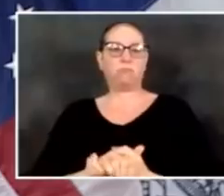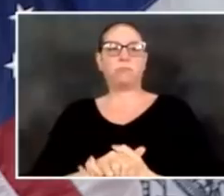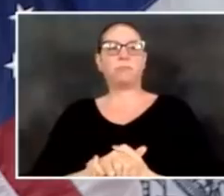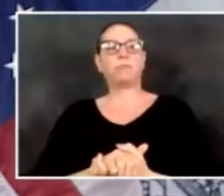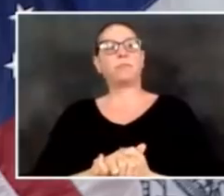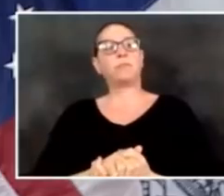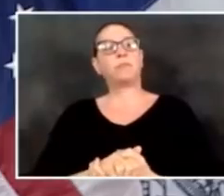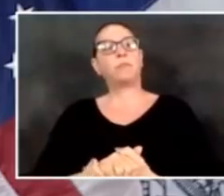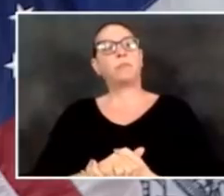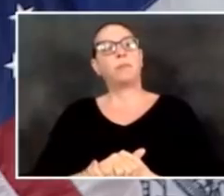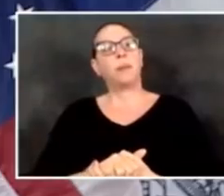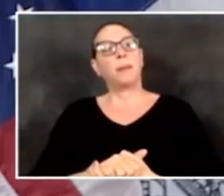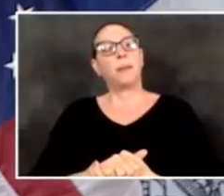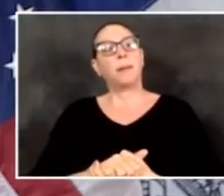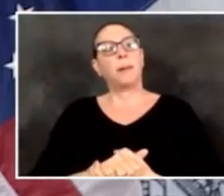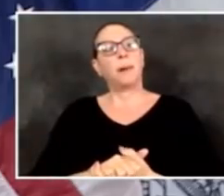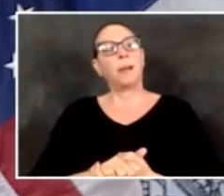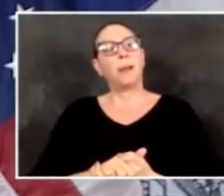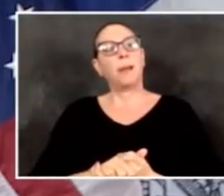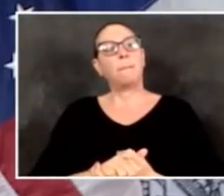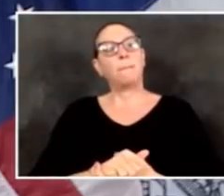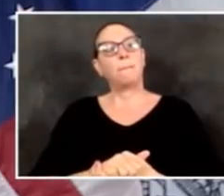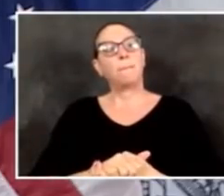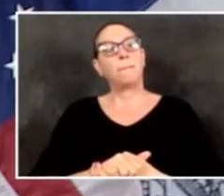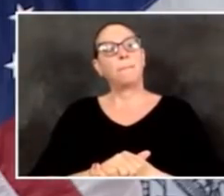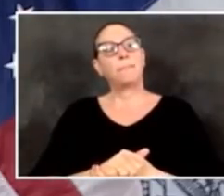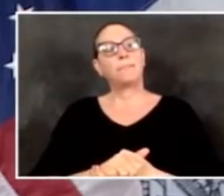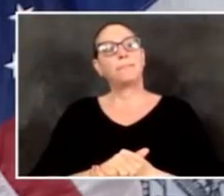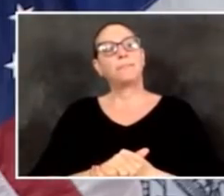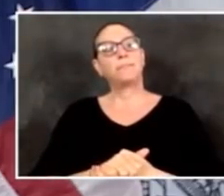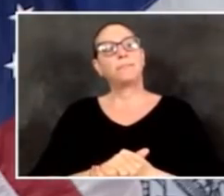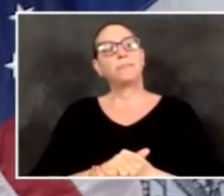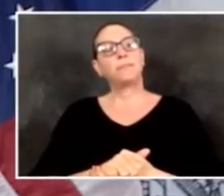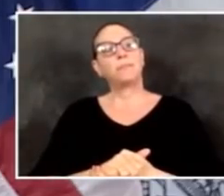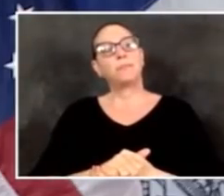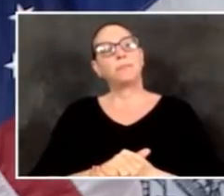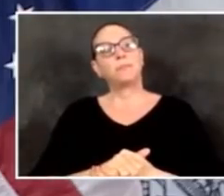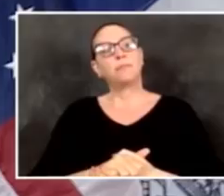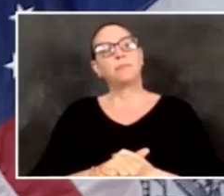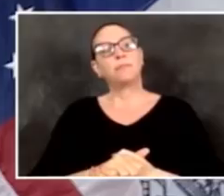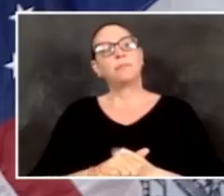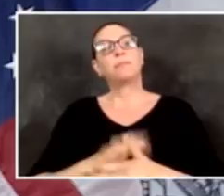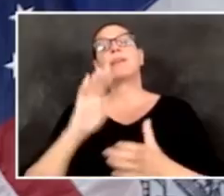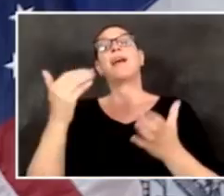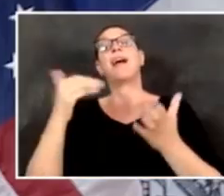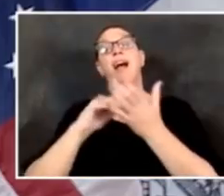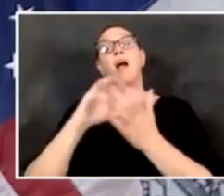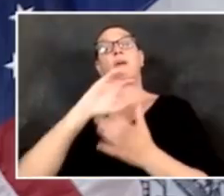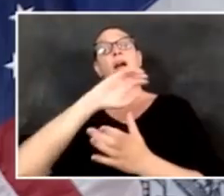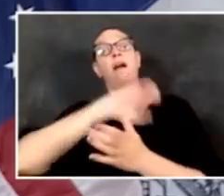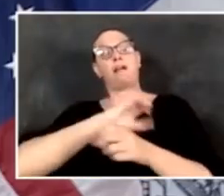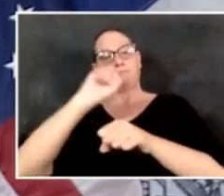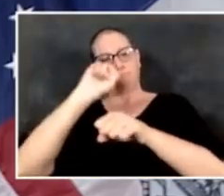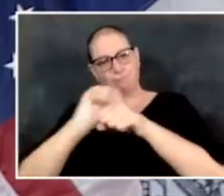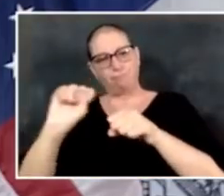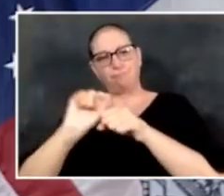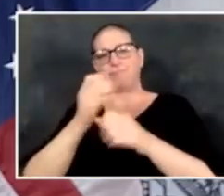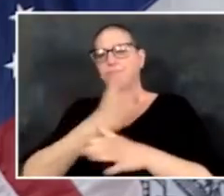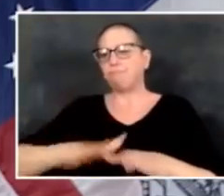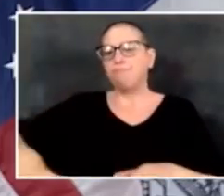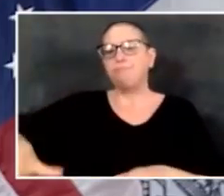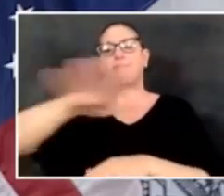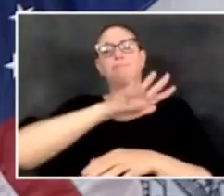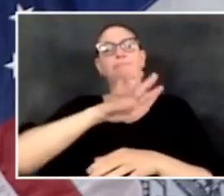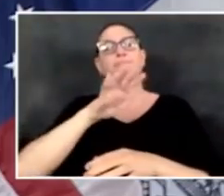being practiced all over the city, every kind of neighborhood. But the good news, again, is in many cases, we don't